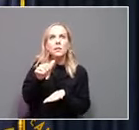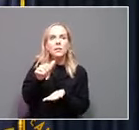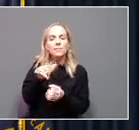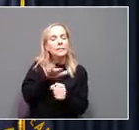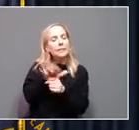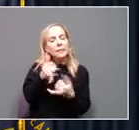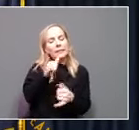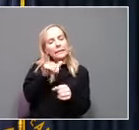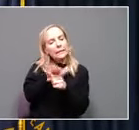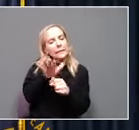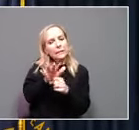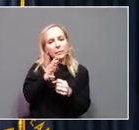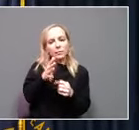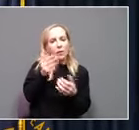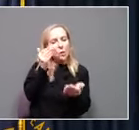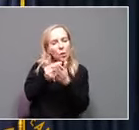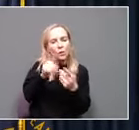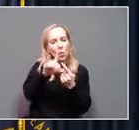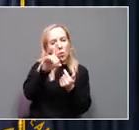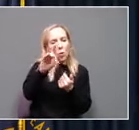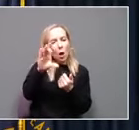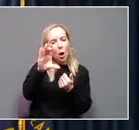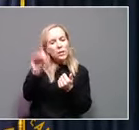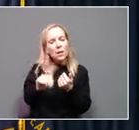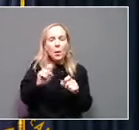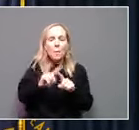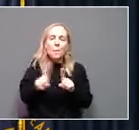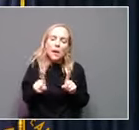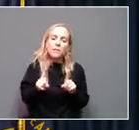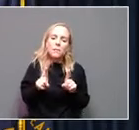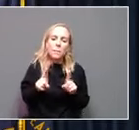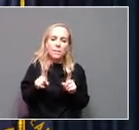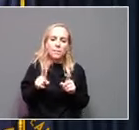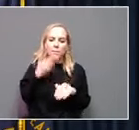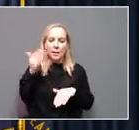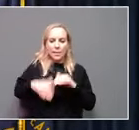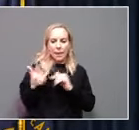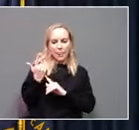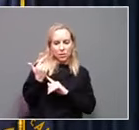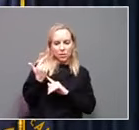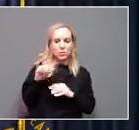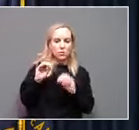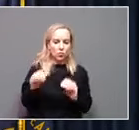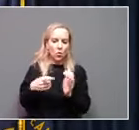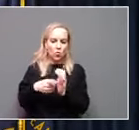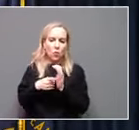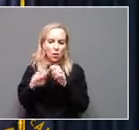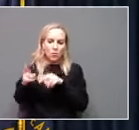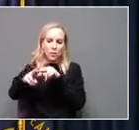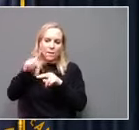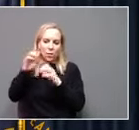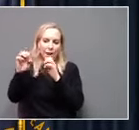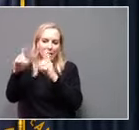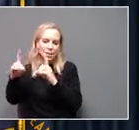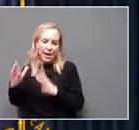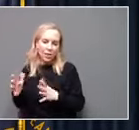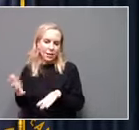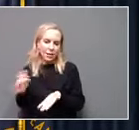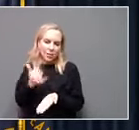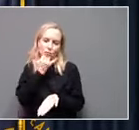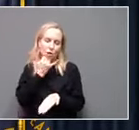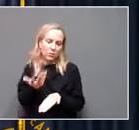not close to 100%, but more certainly than last year. There are no required raises for educators, and that's wrong.